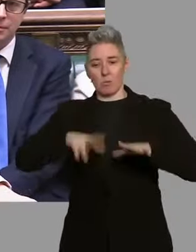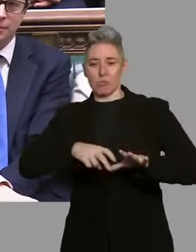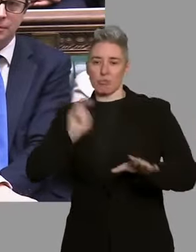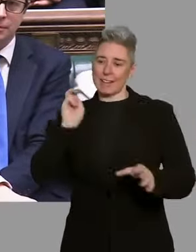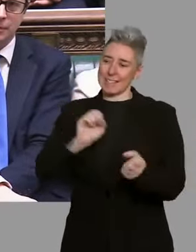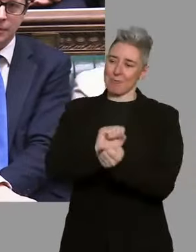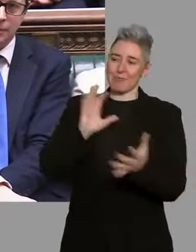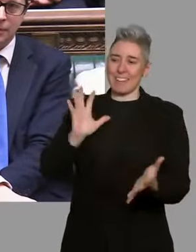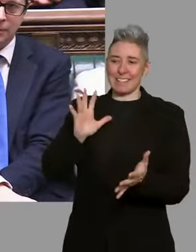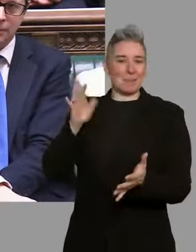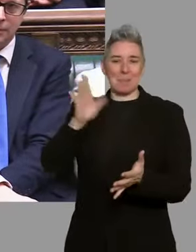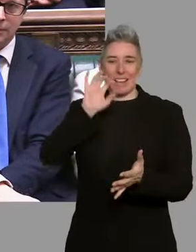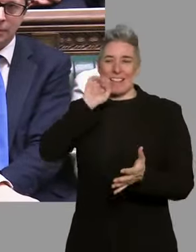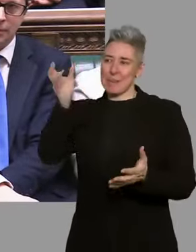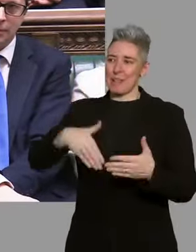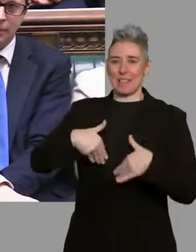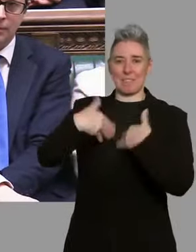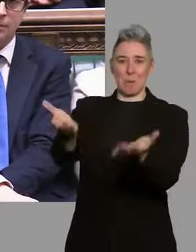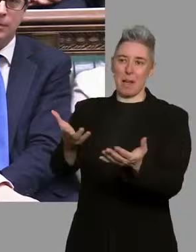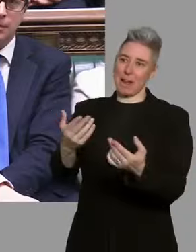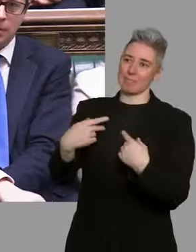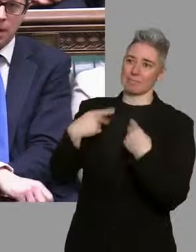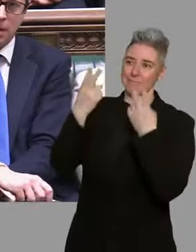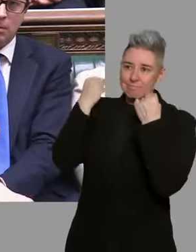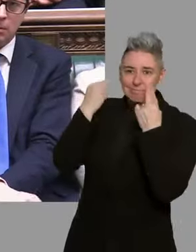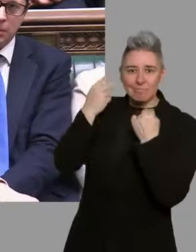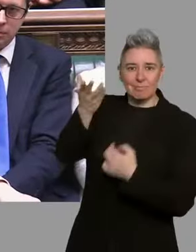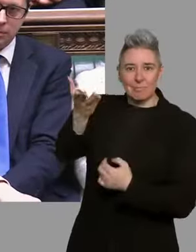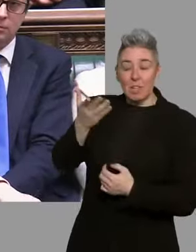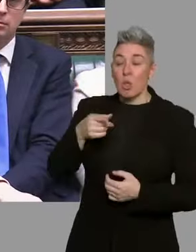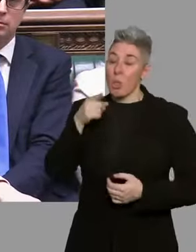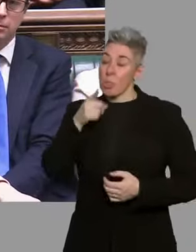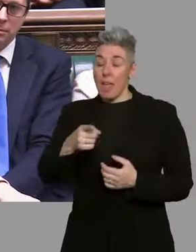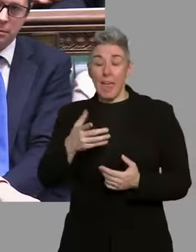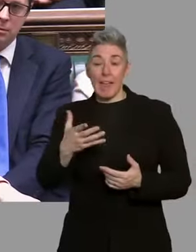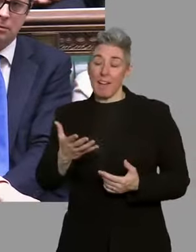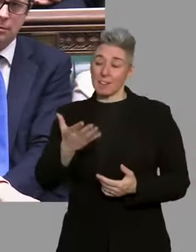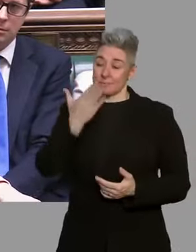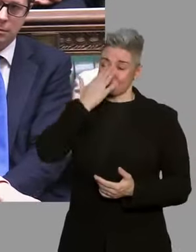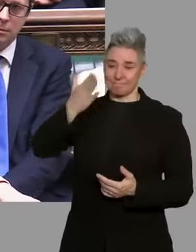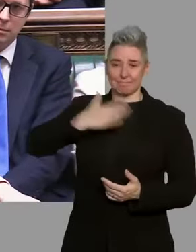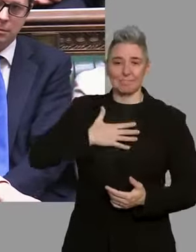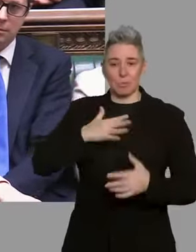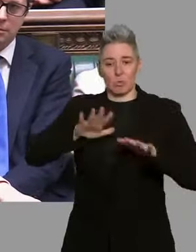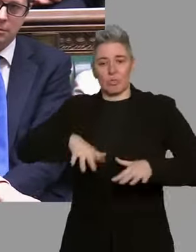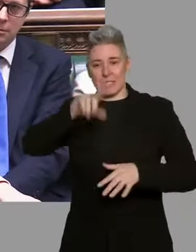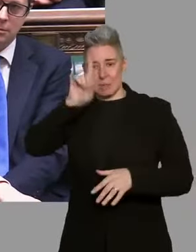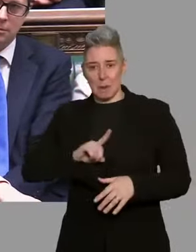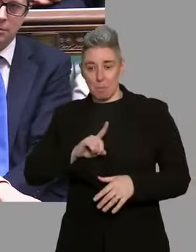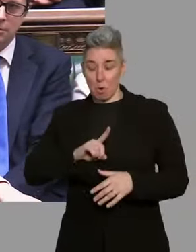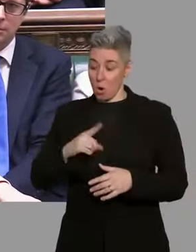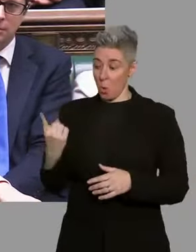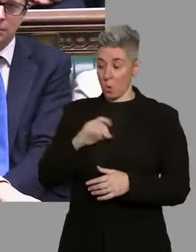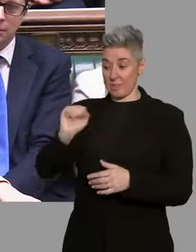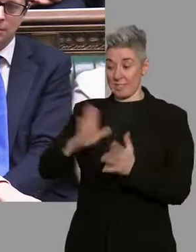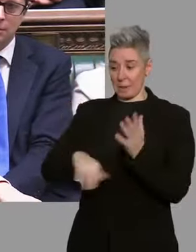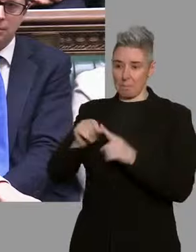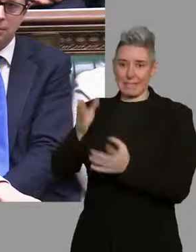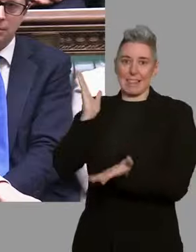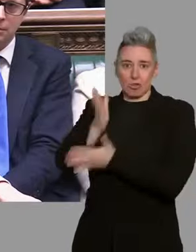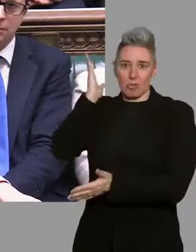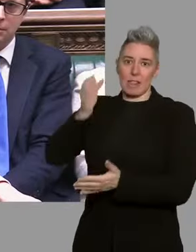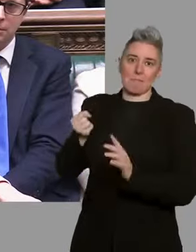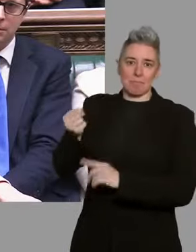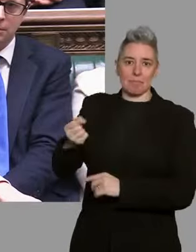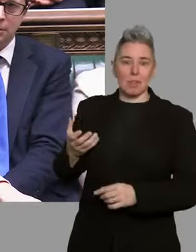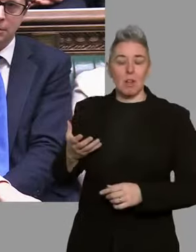British people in the face, literally in the case of one of his MPs, and he will pretend that this is